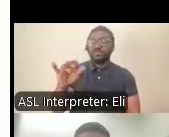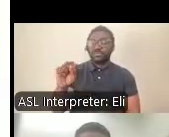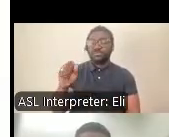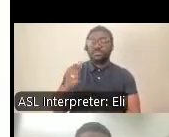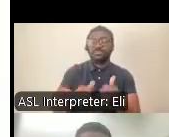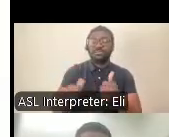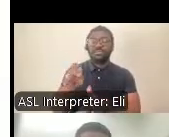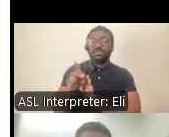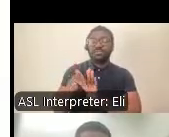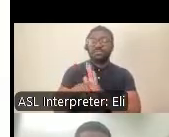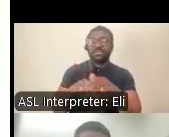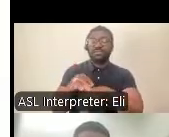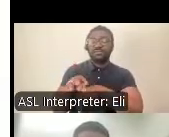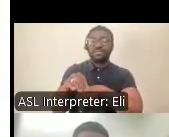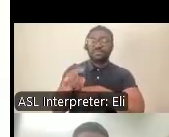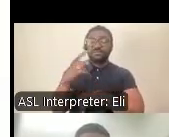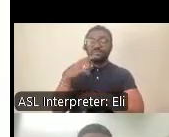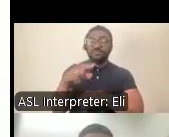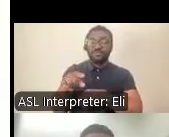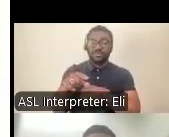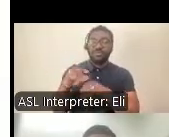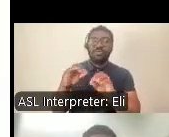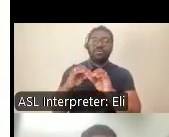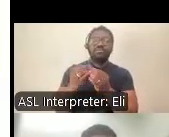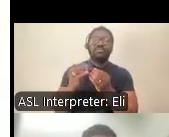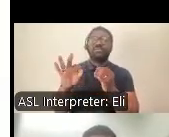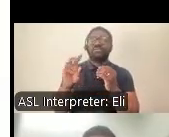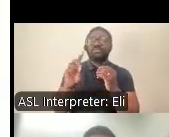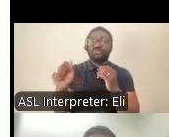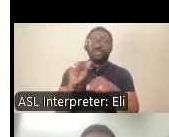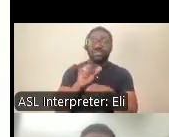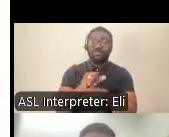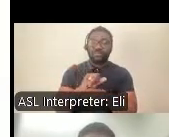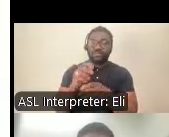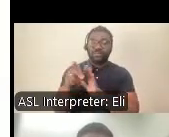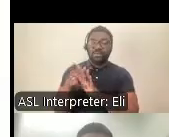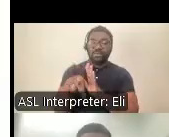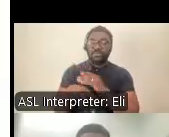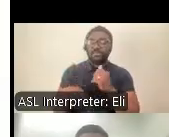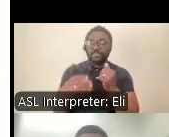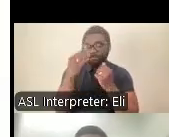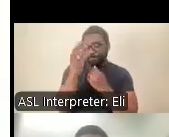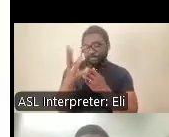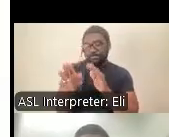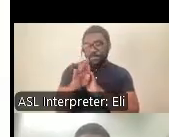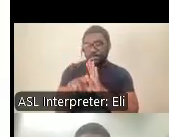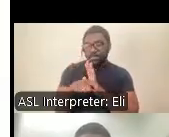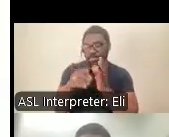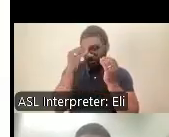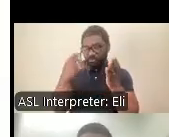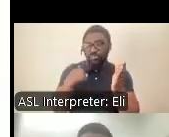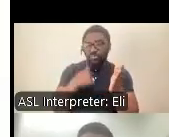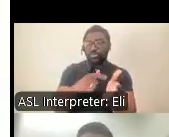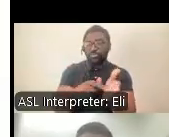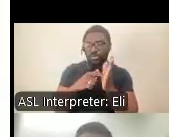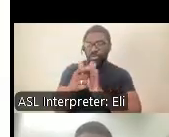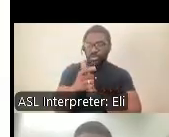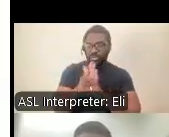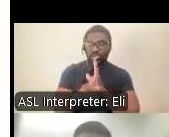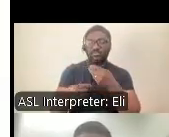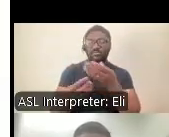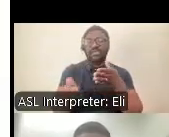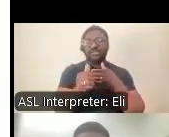Labor's Office of Disability Employment Policy. ODEP, just to give you a little bit of background on us, we're required by law to provide leadership, develop